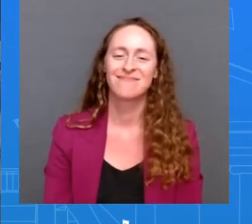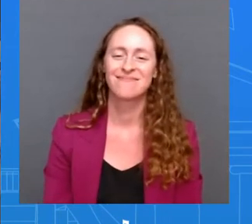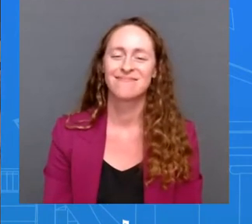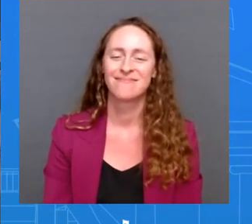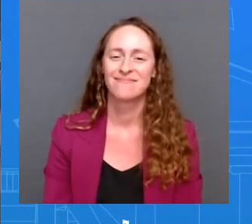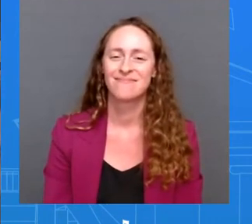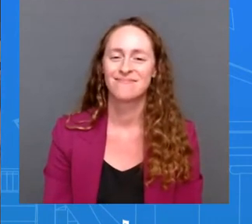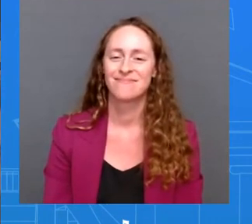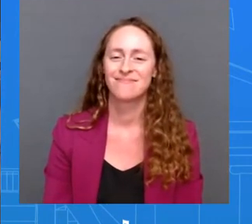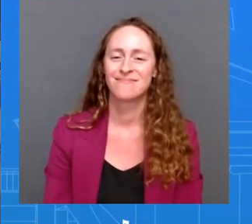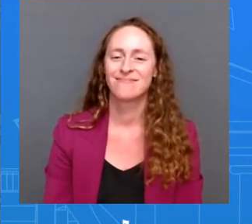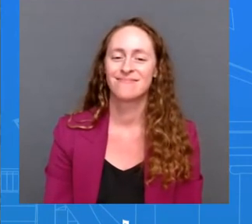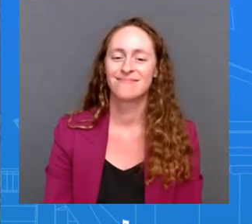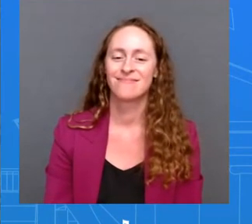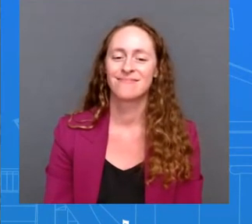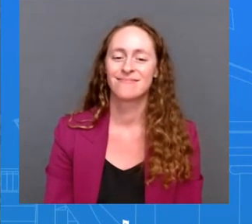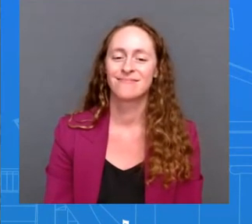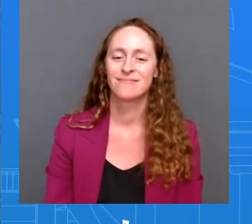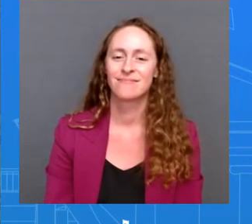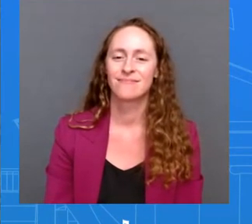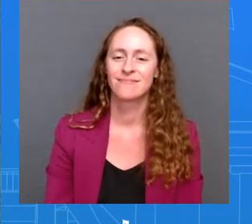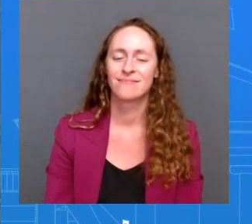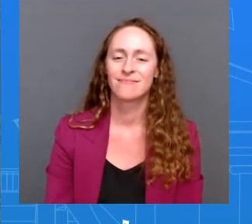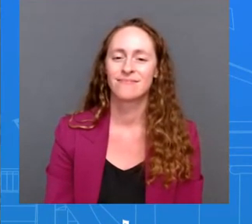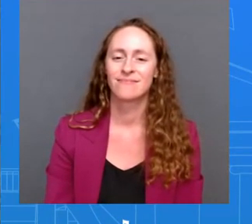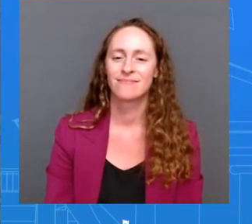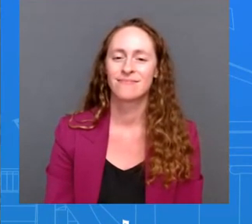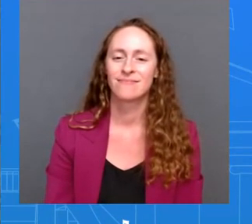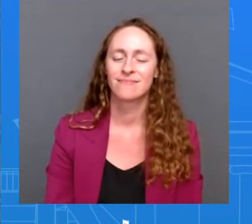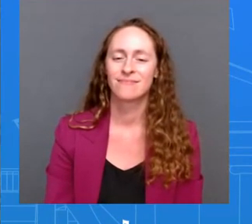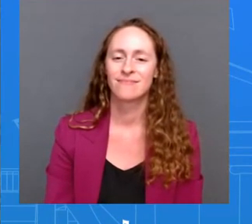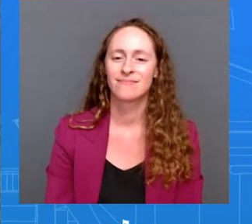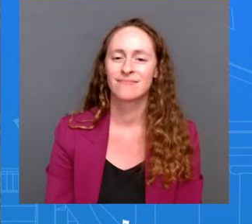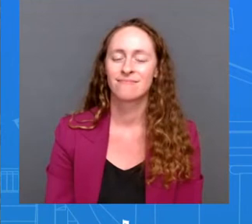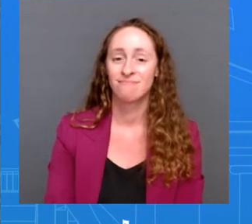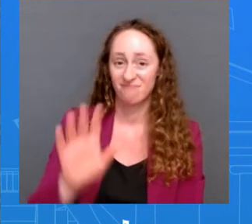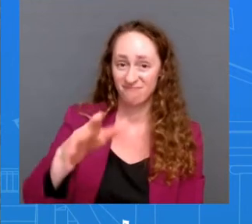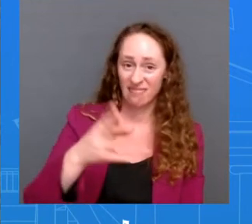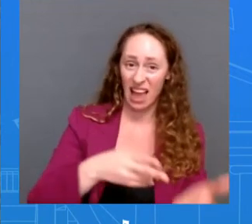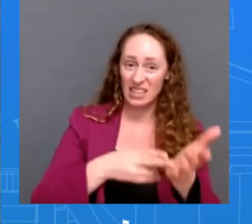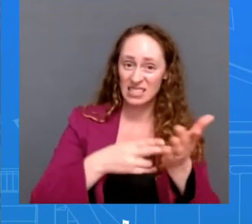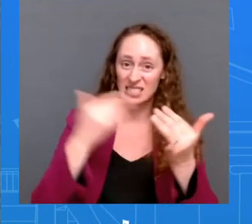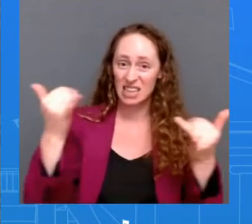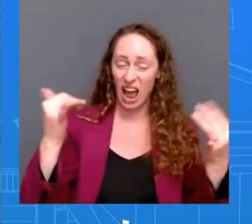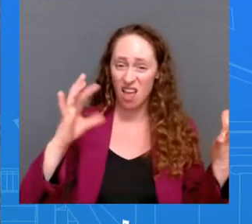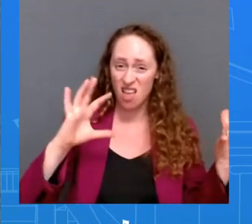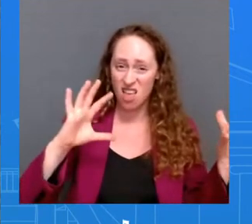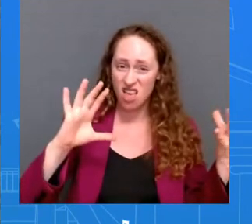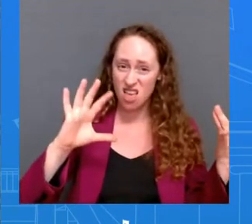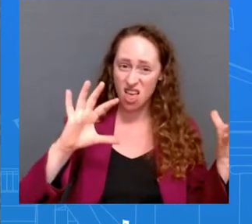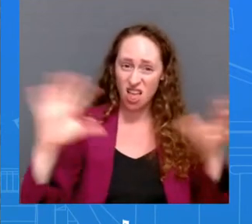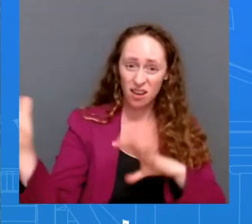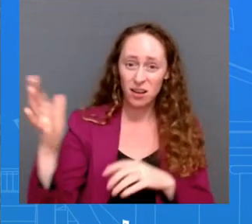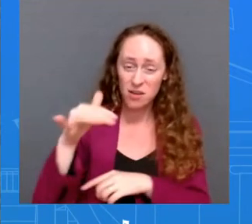the two presidents? Nobody's ruling out the possibility for a meeting between the two presidents.